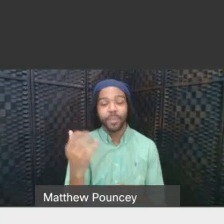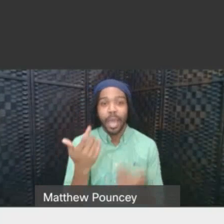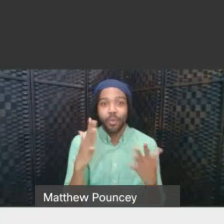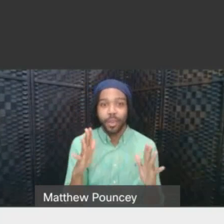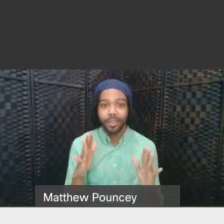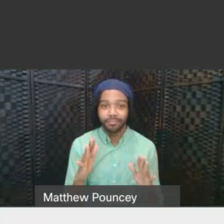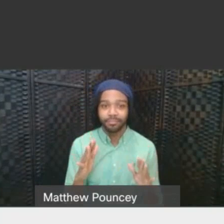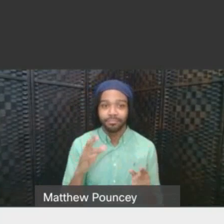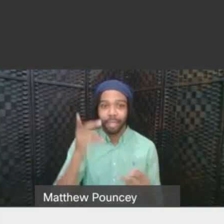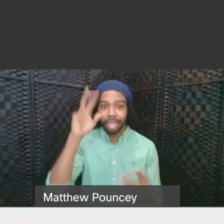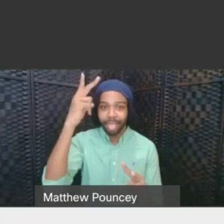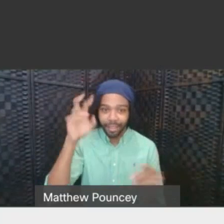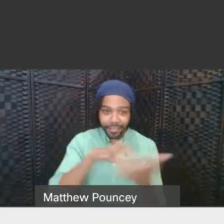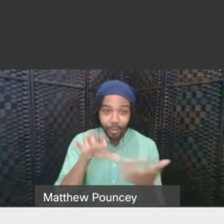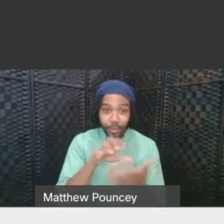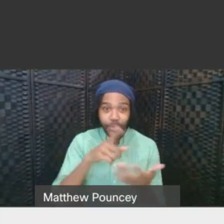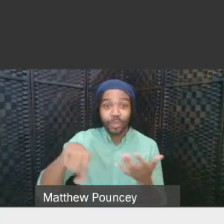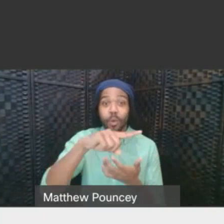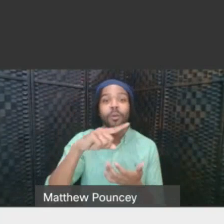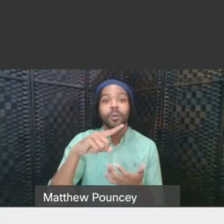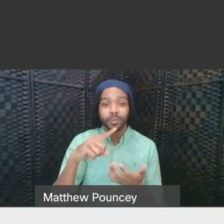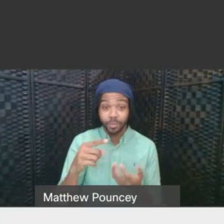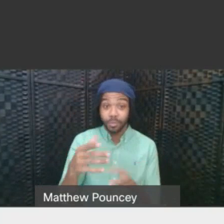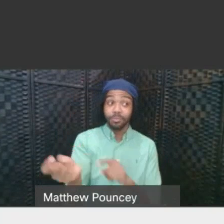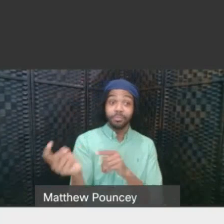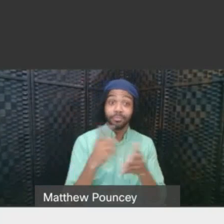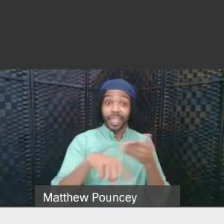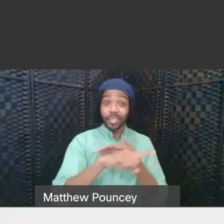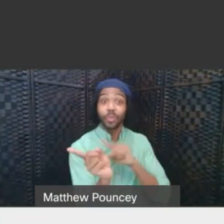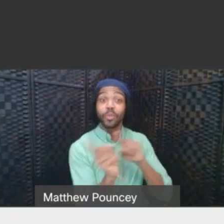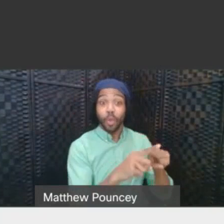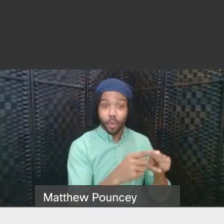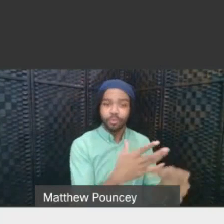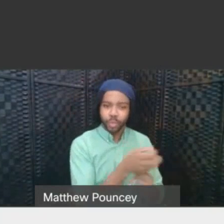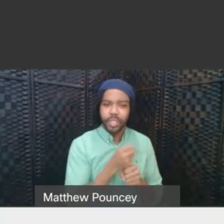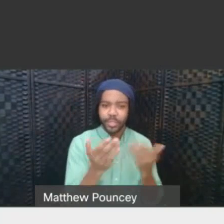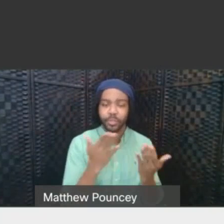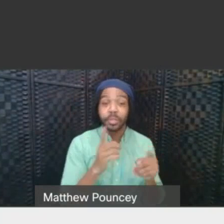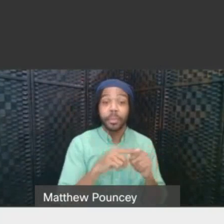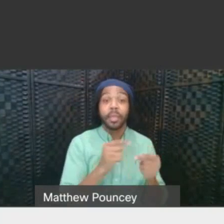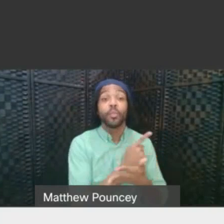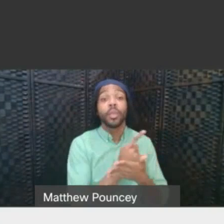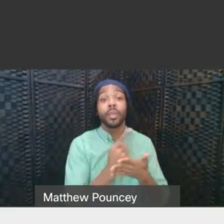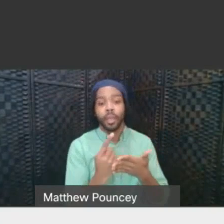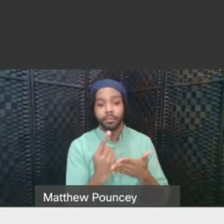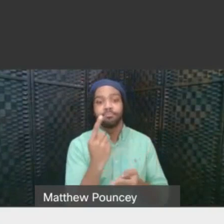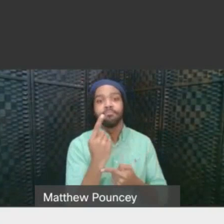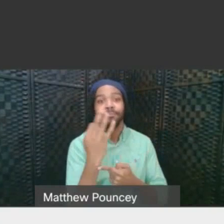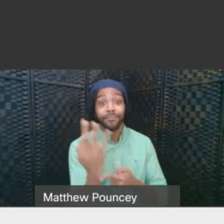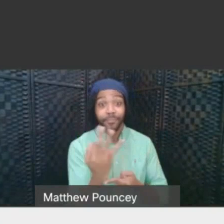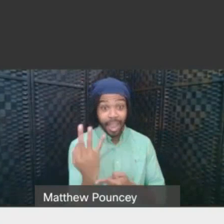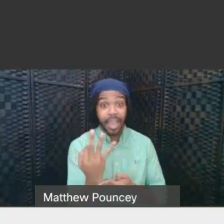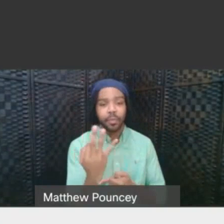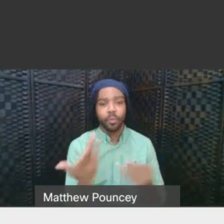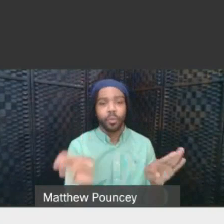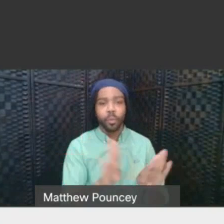who works here or who might be coming for services. Next Friday we will be closed for the holiday, and the following Friday